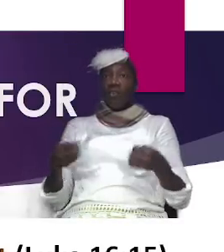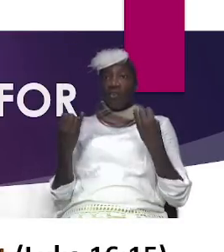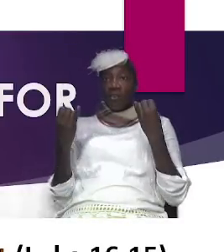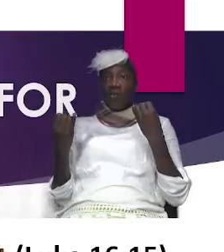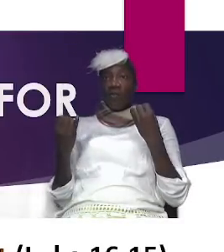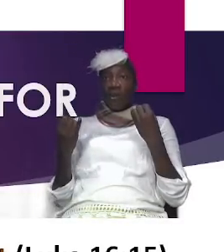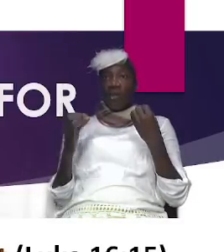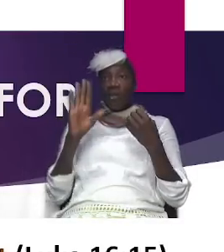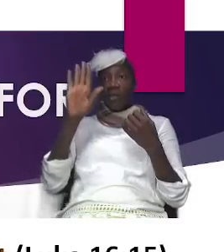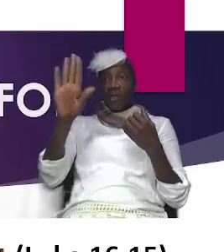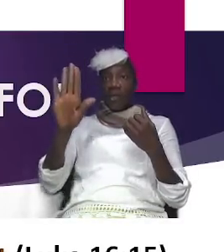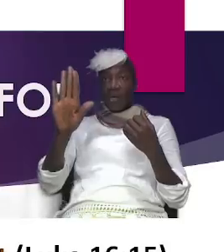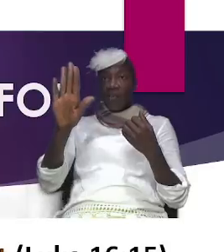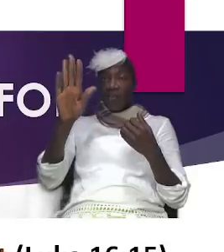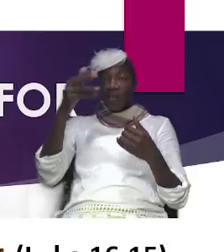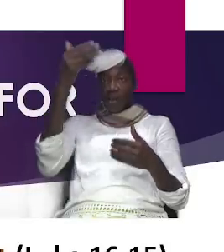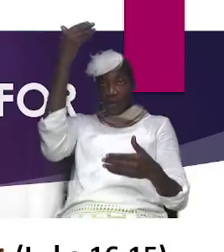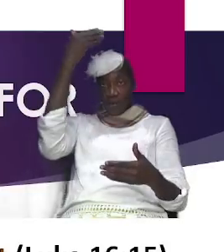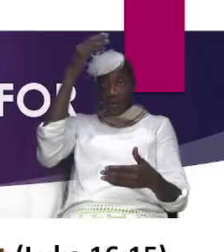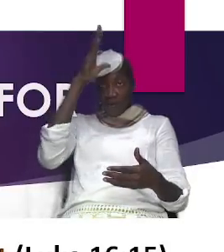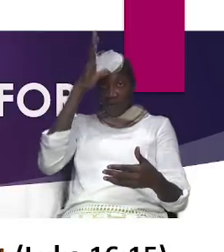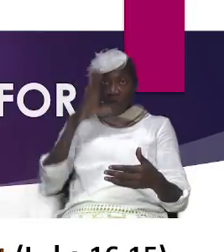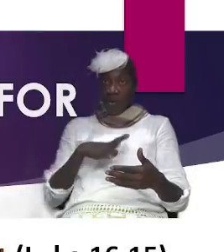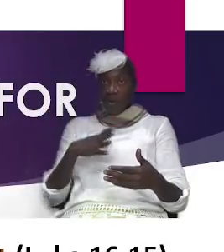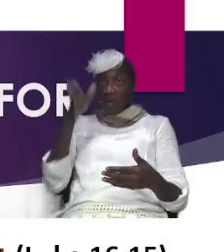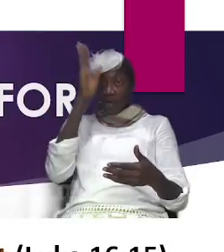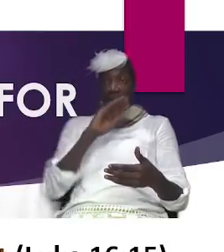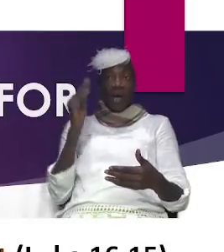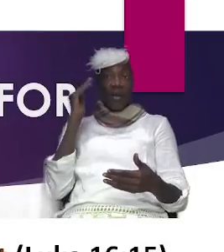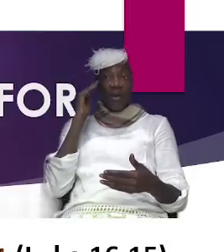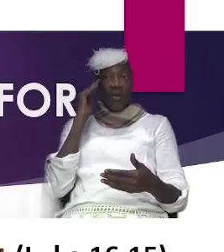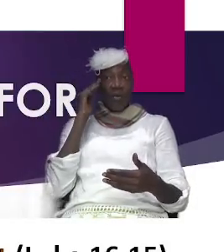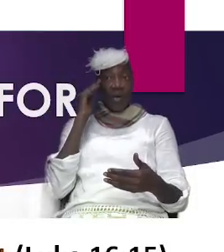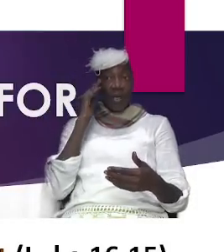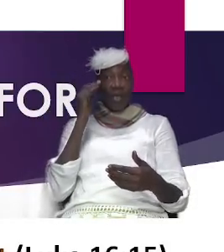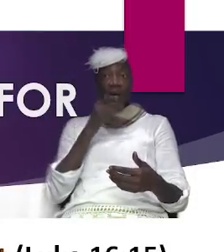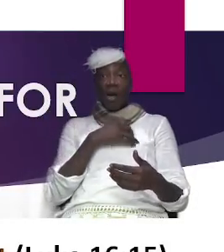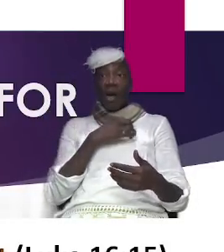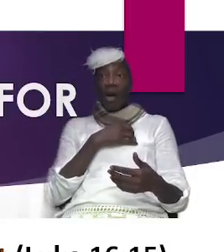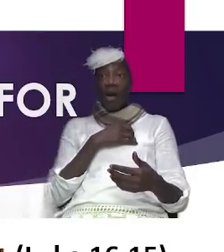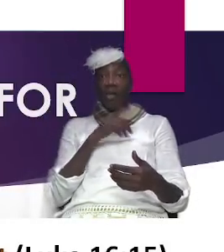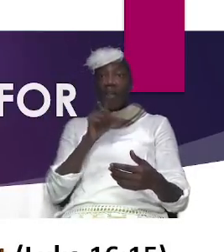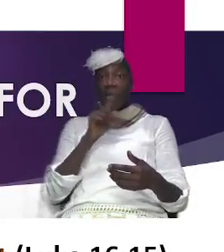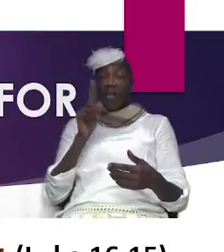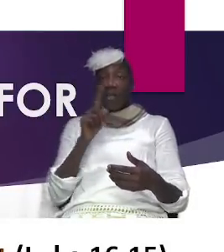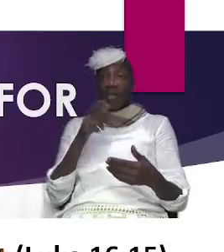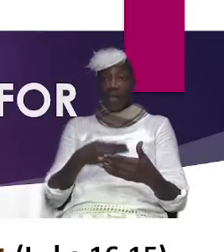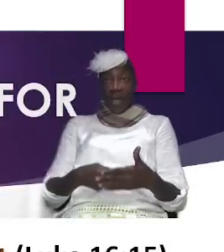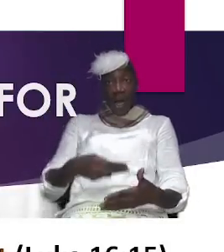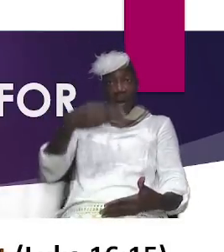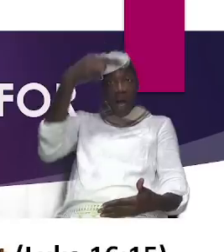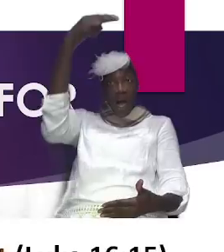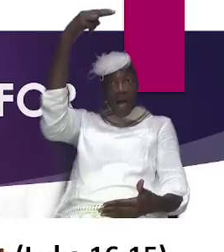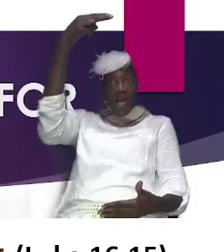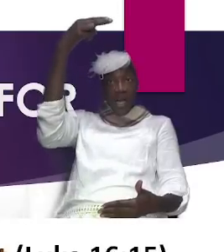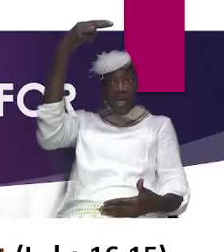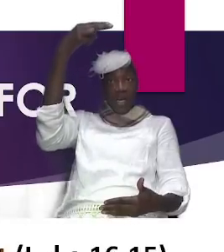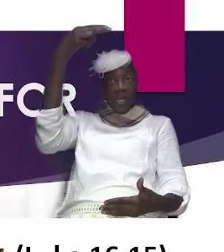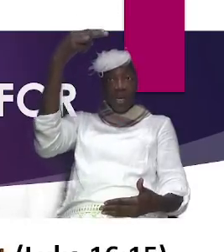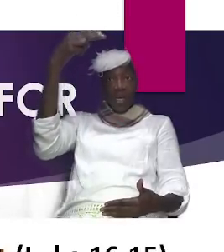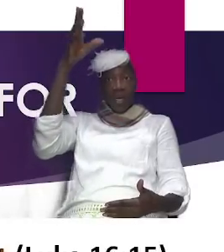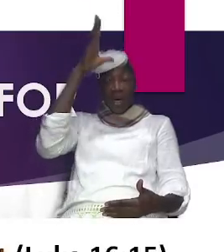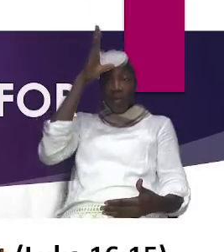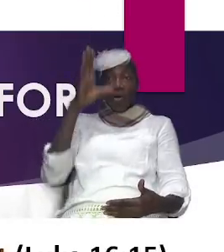men, but God knoweth your hearts. For that which is highly esteemed among men